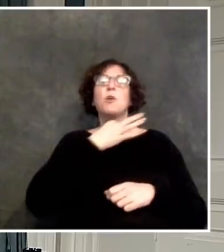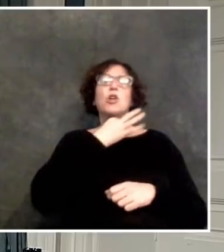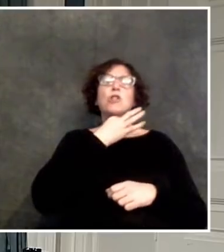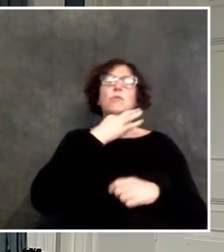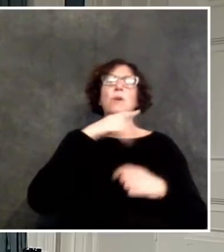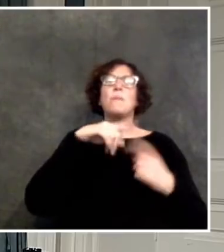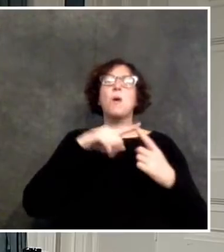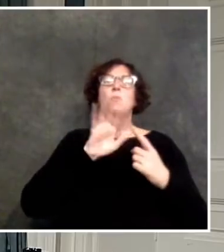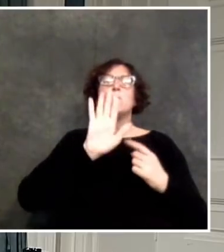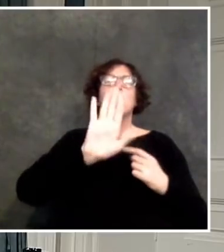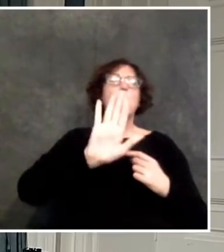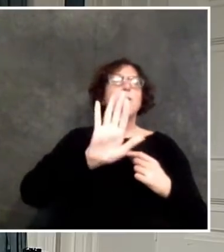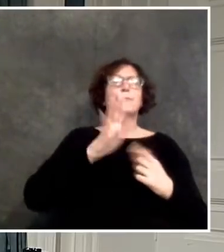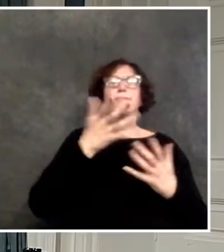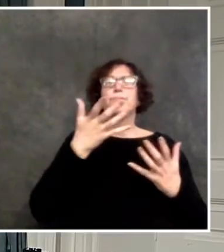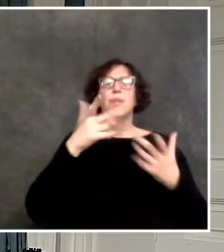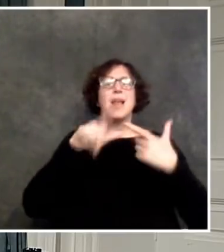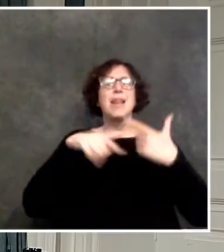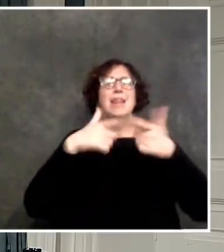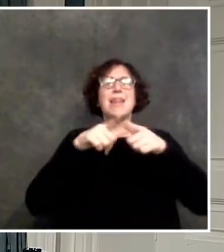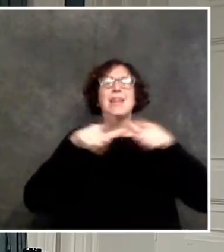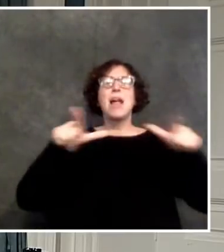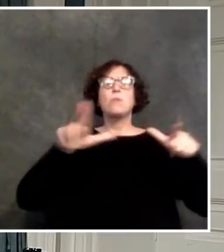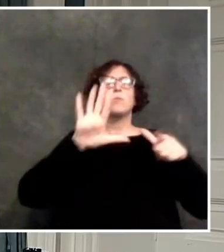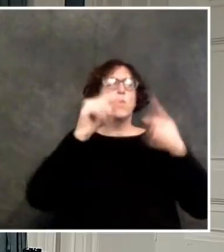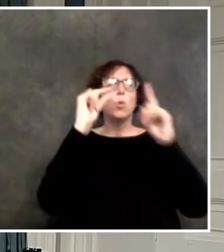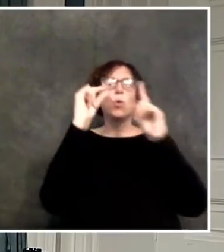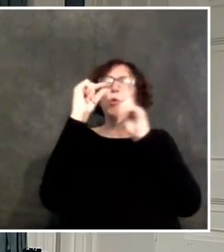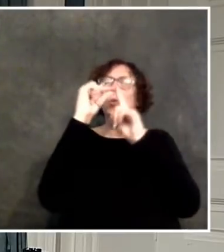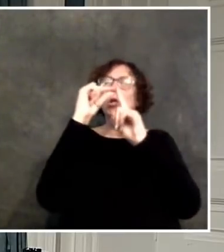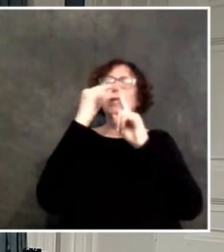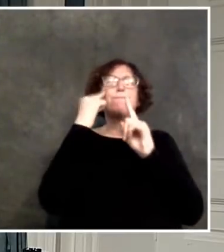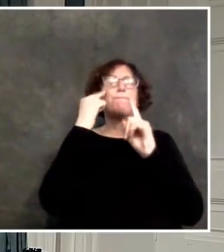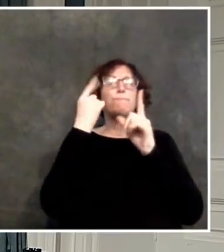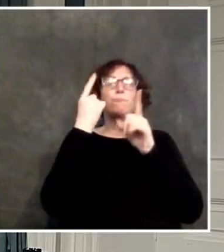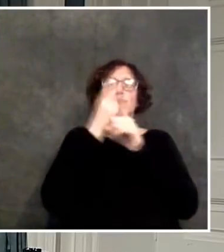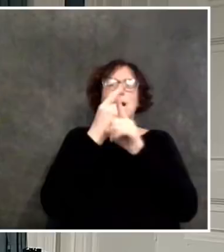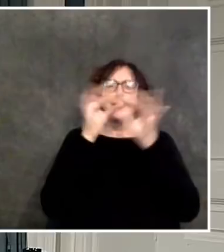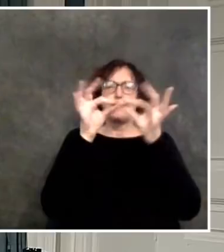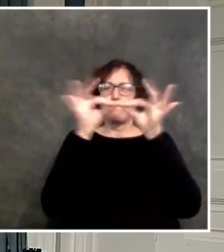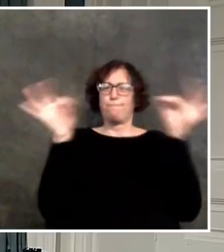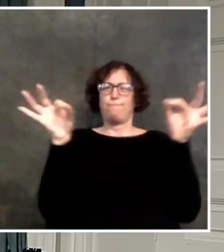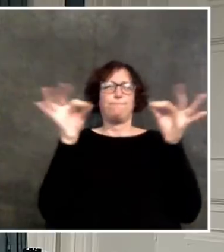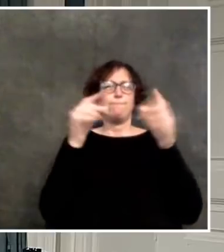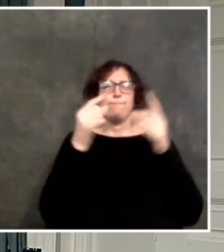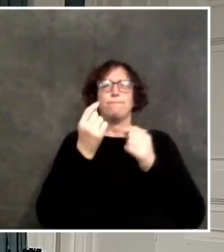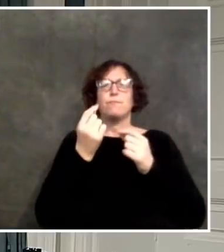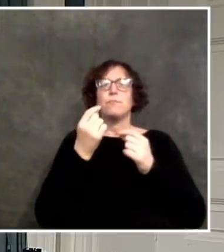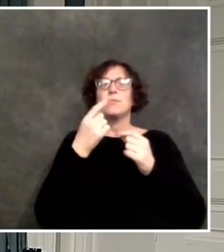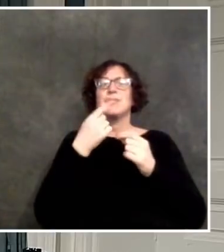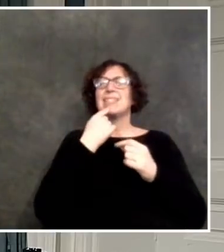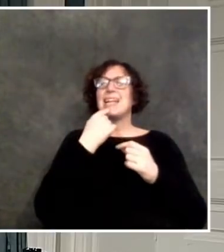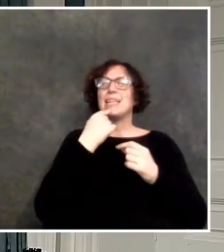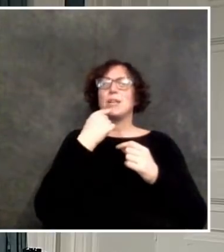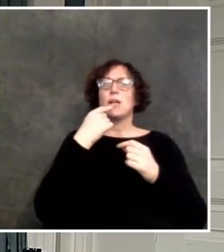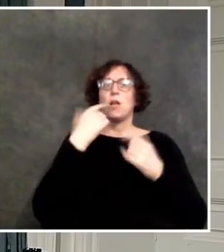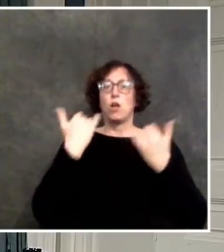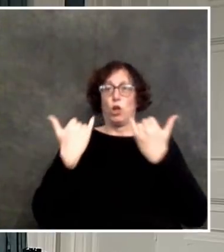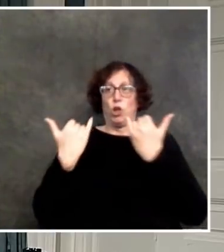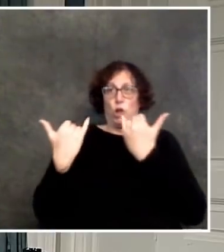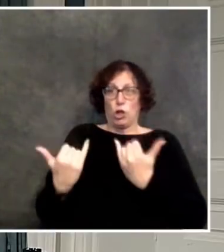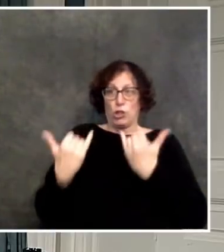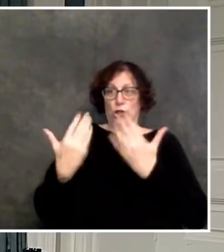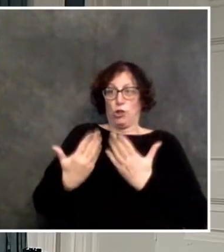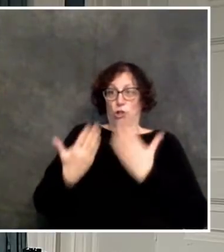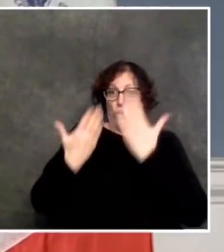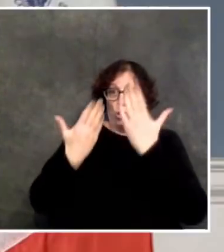eventually? How do you go about doing that? Because there have been, a few changes in guidance over the past few weeks. Yeah,